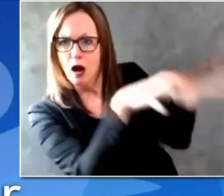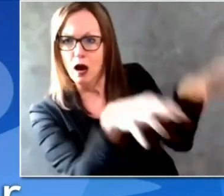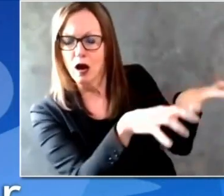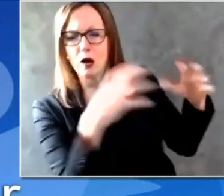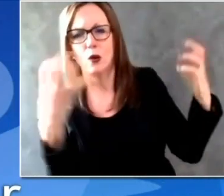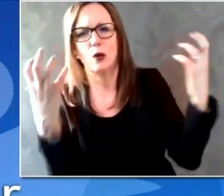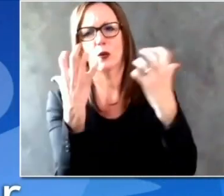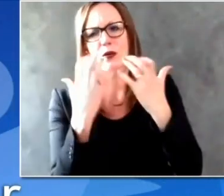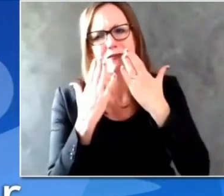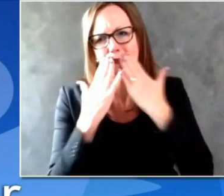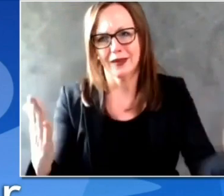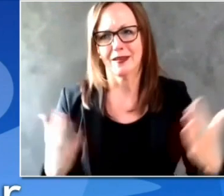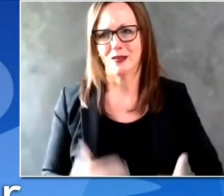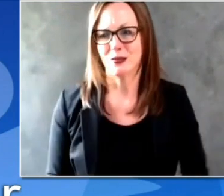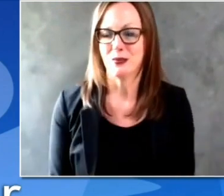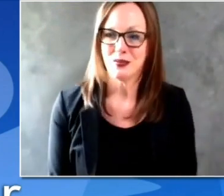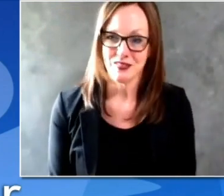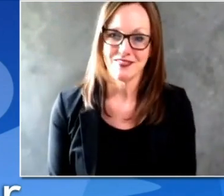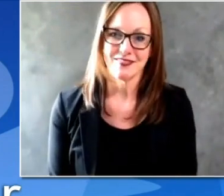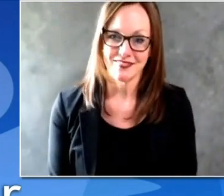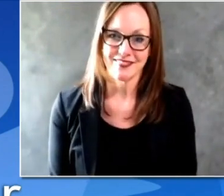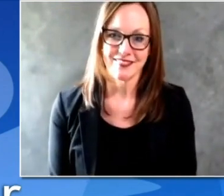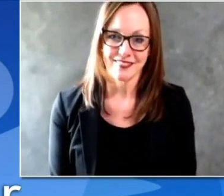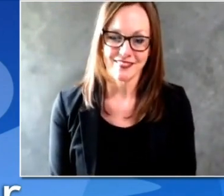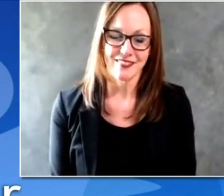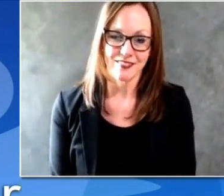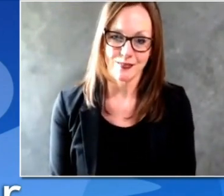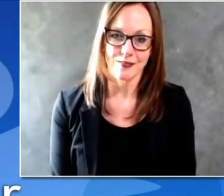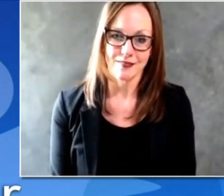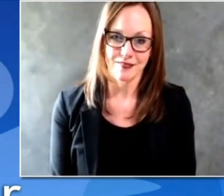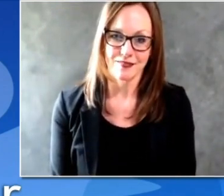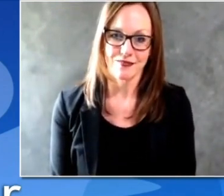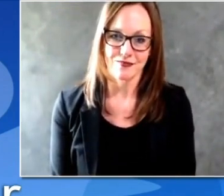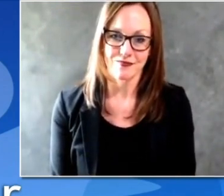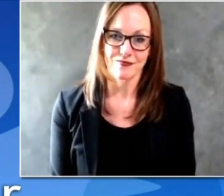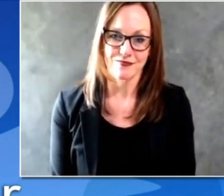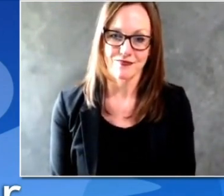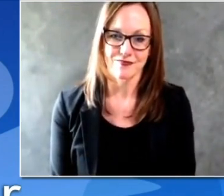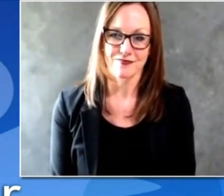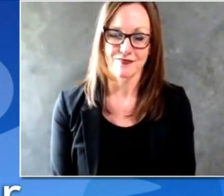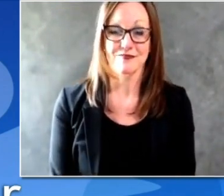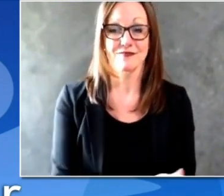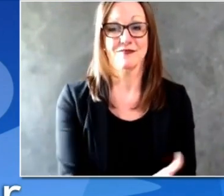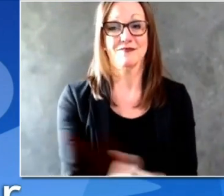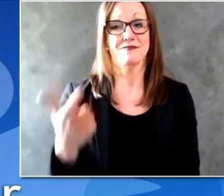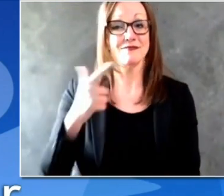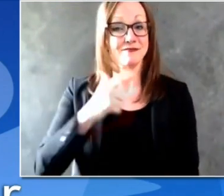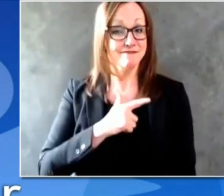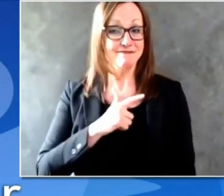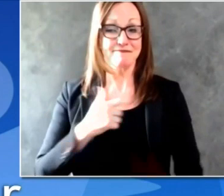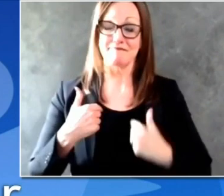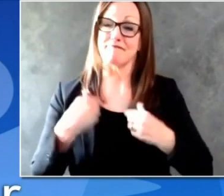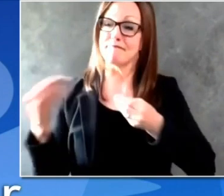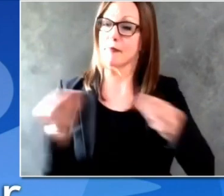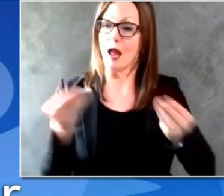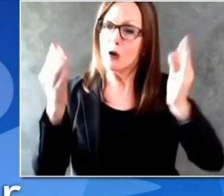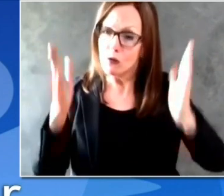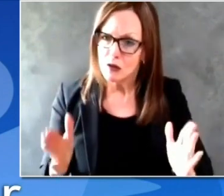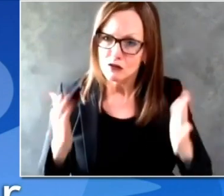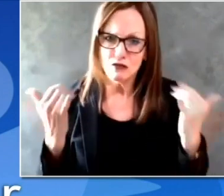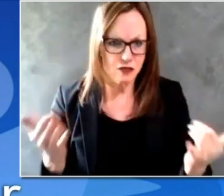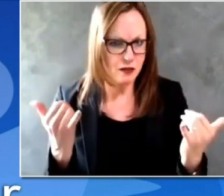question. And we have time today for one question and a follow-up. And we'll begin this afternoon with Jonathan Neiser from